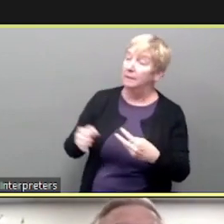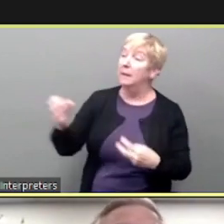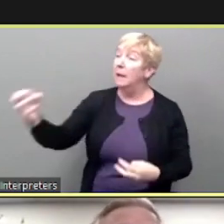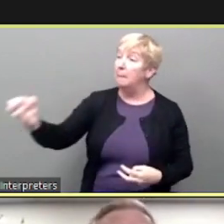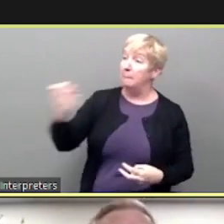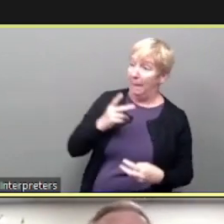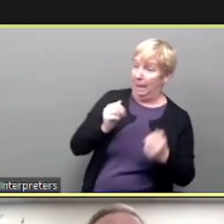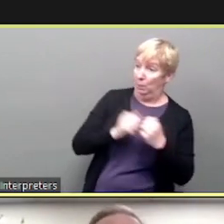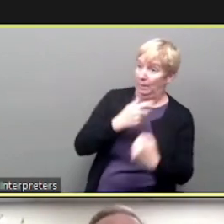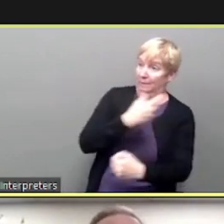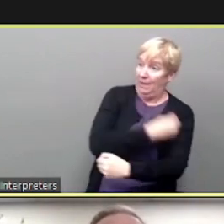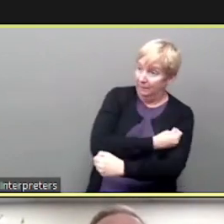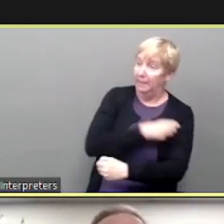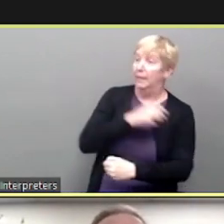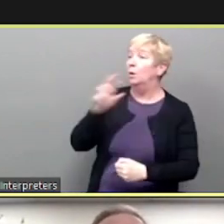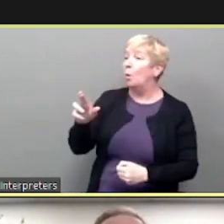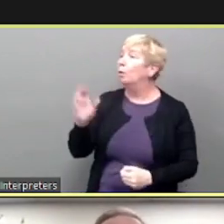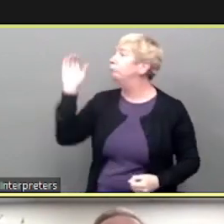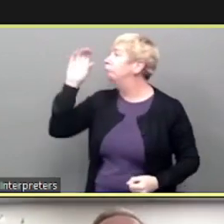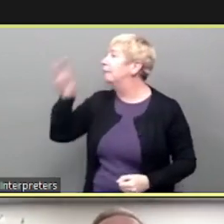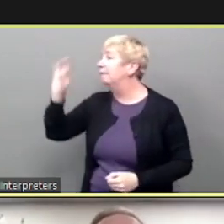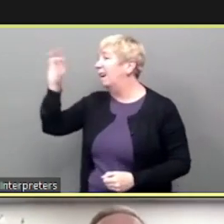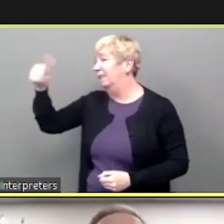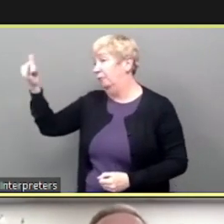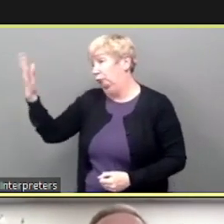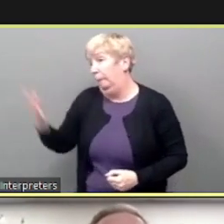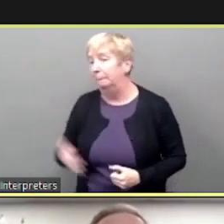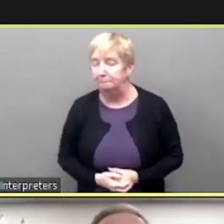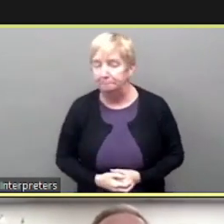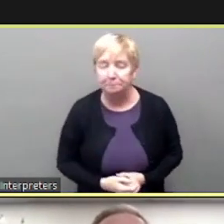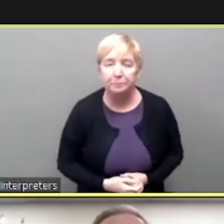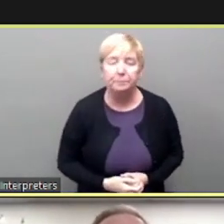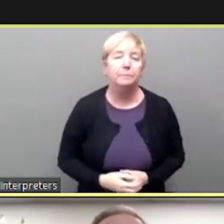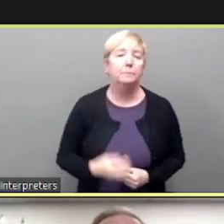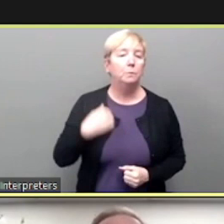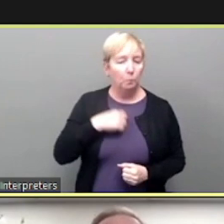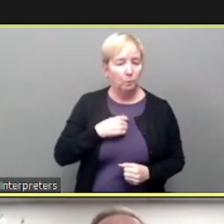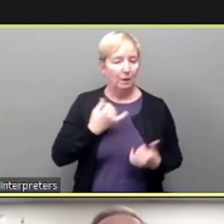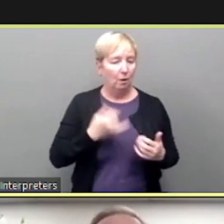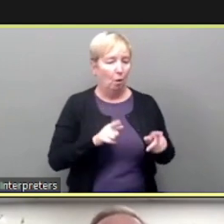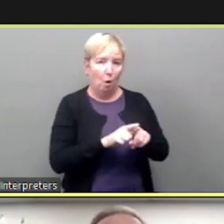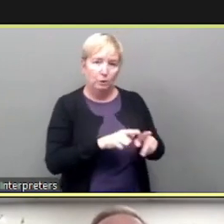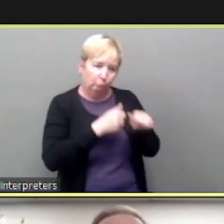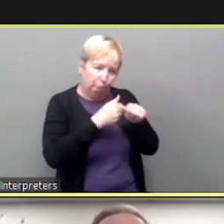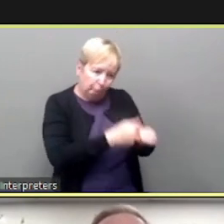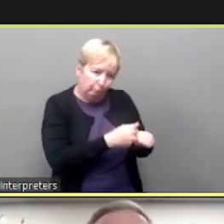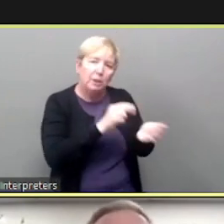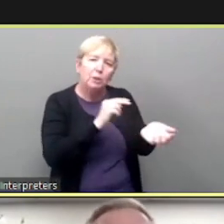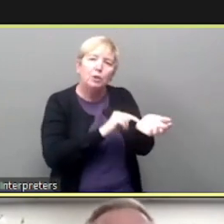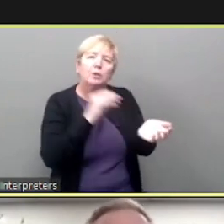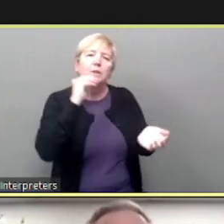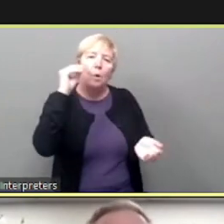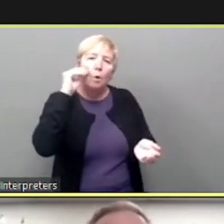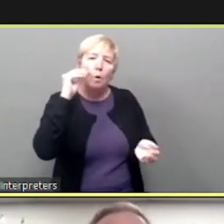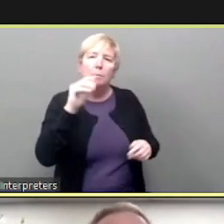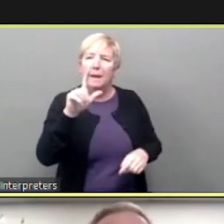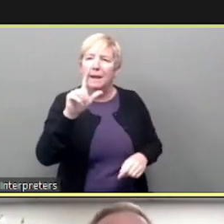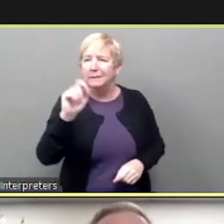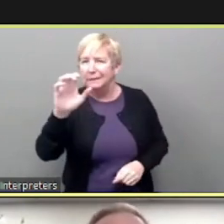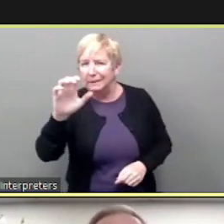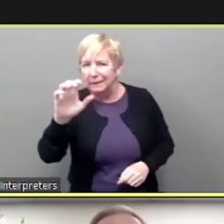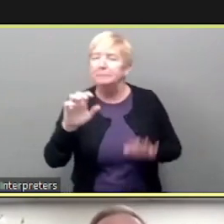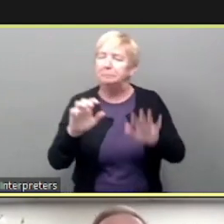their job. Next slide. We also track nursing home vaccination rates. This is a little different because